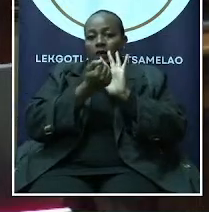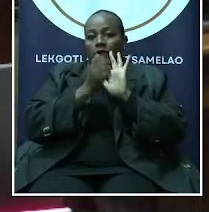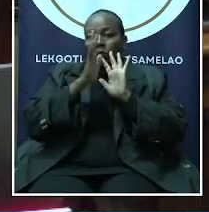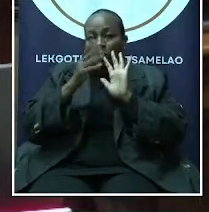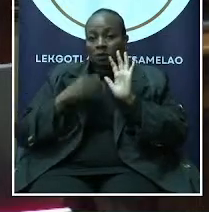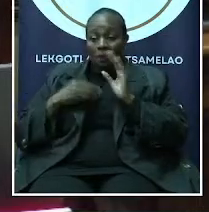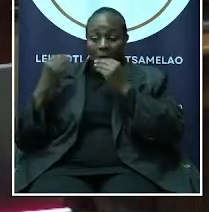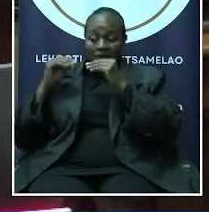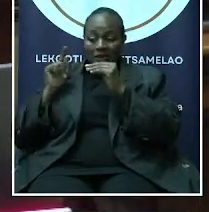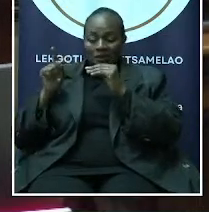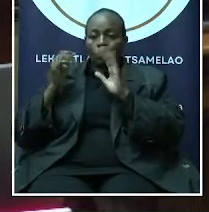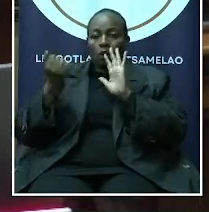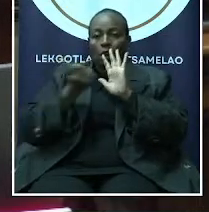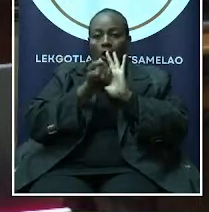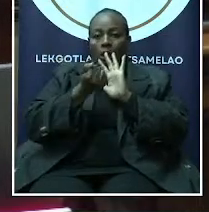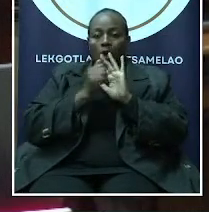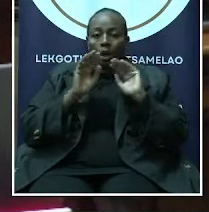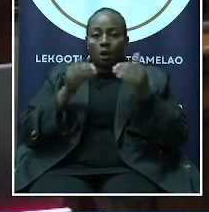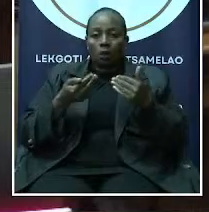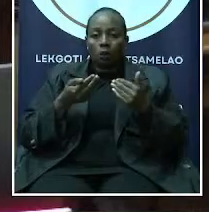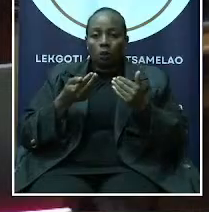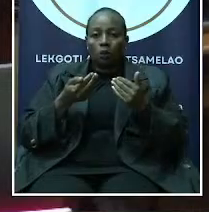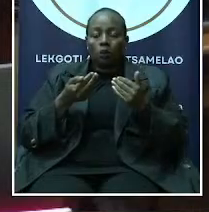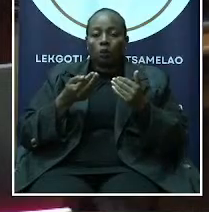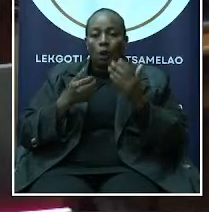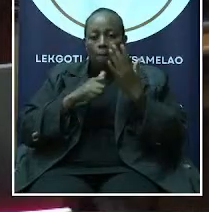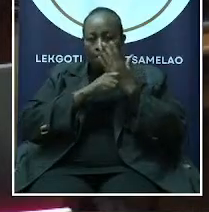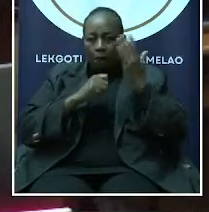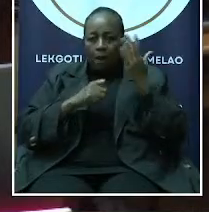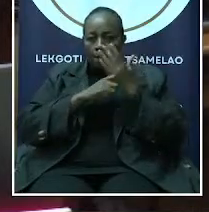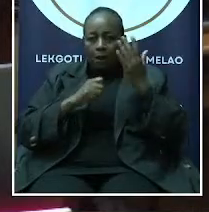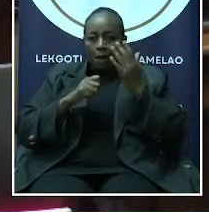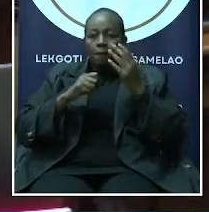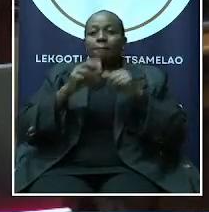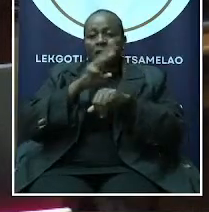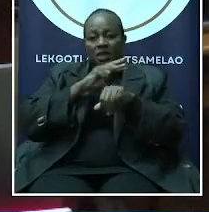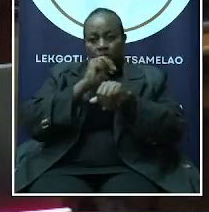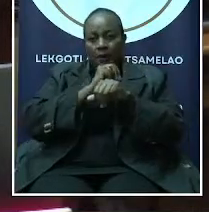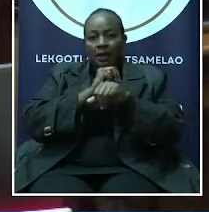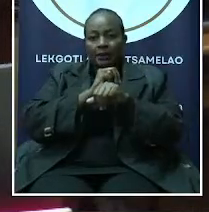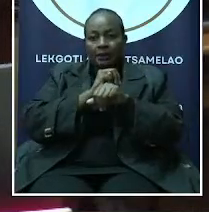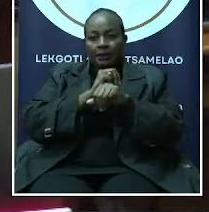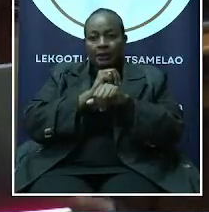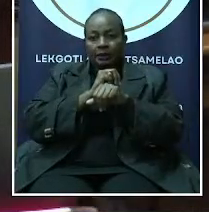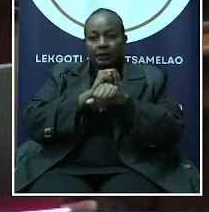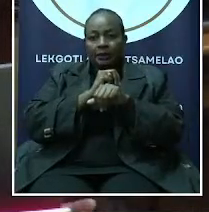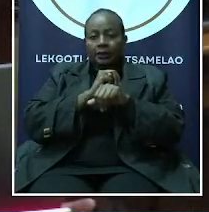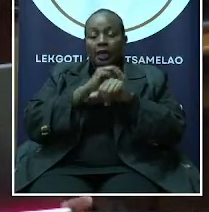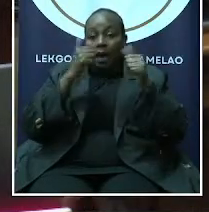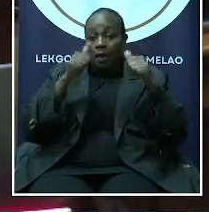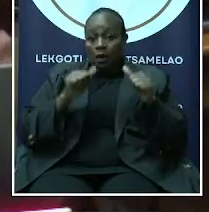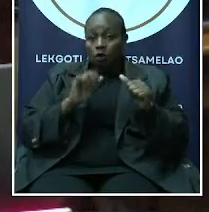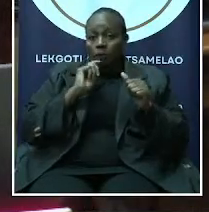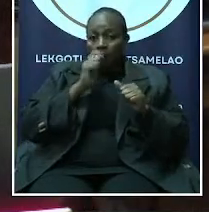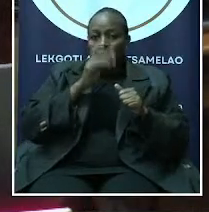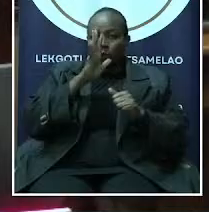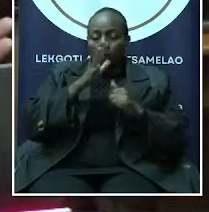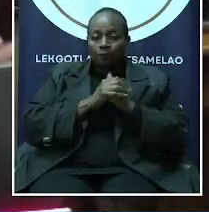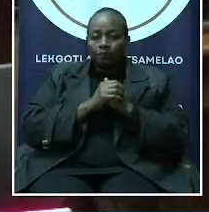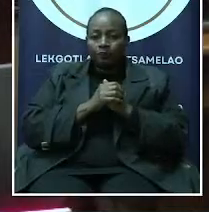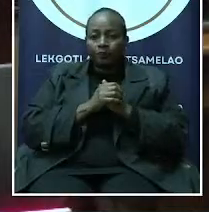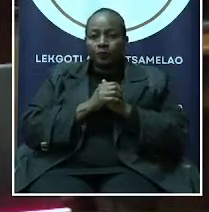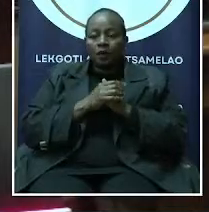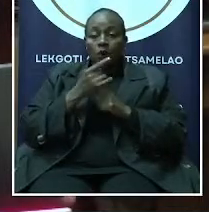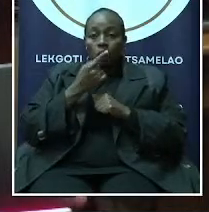will be credited in the form of deducting their municipal rates. So we're saying, listen, if you are,